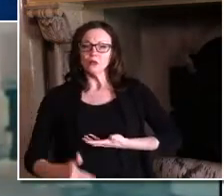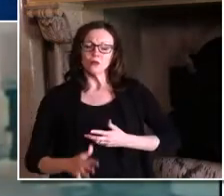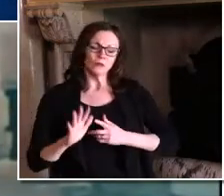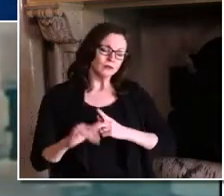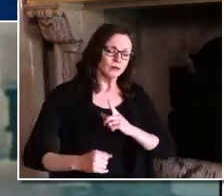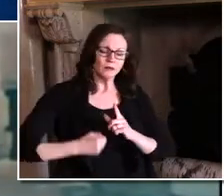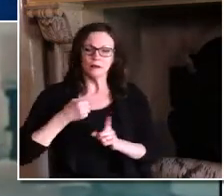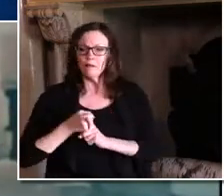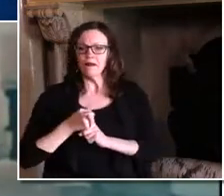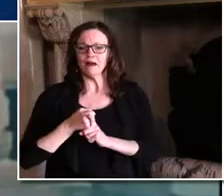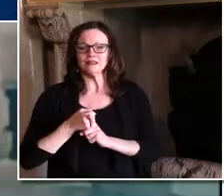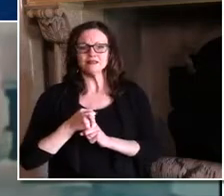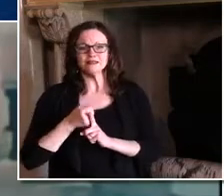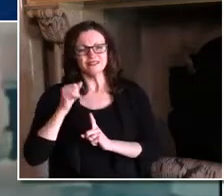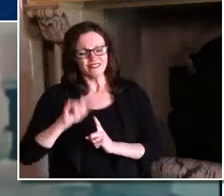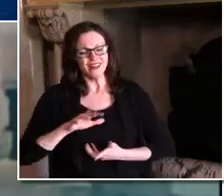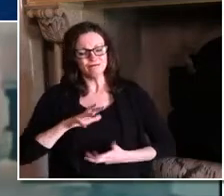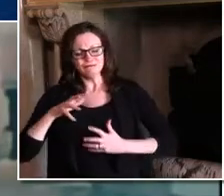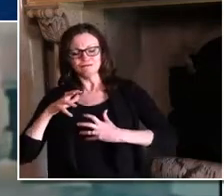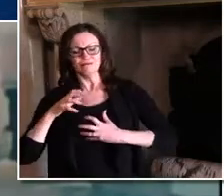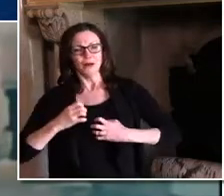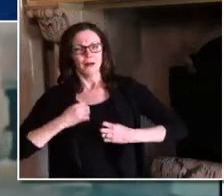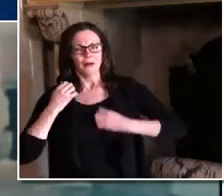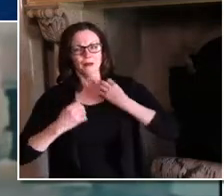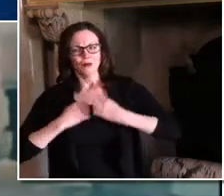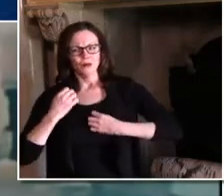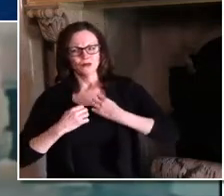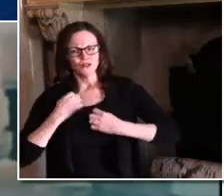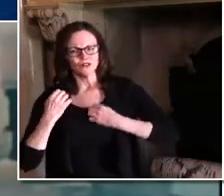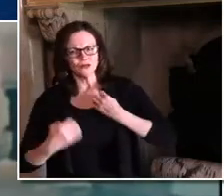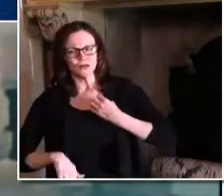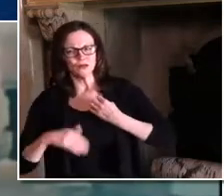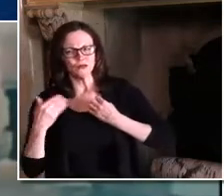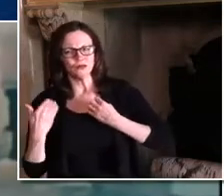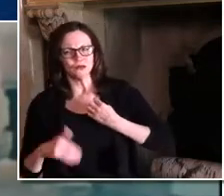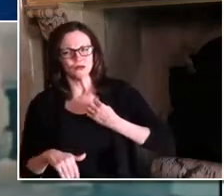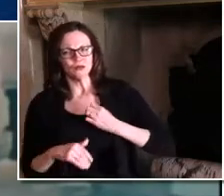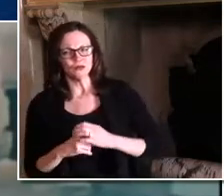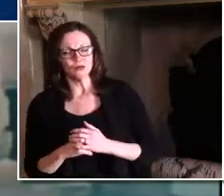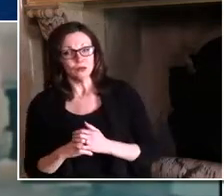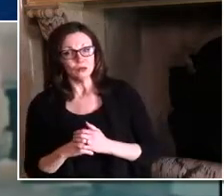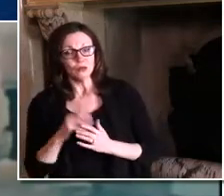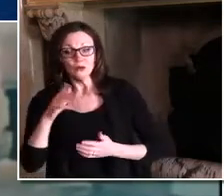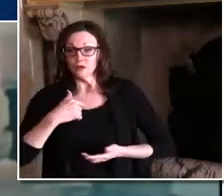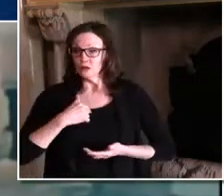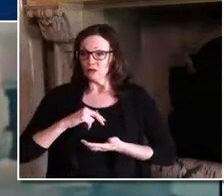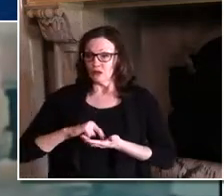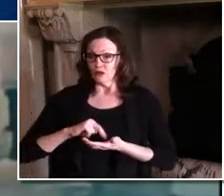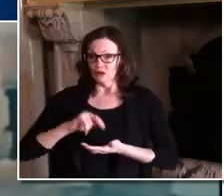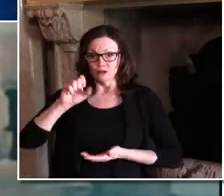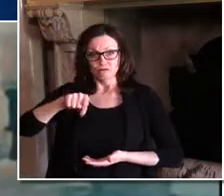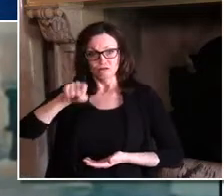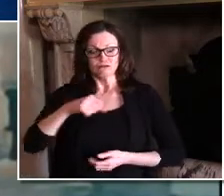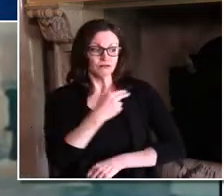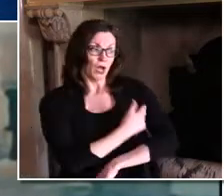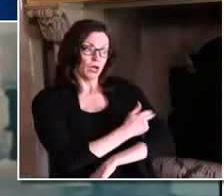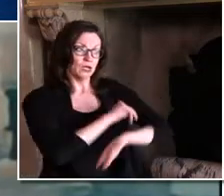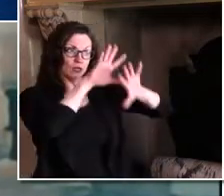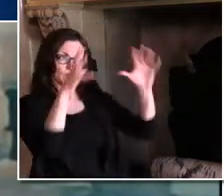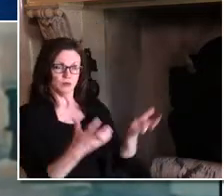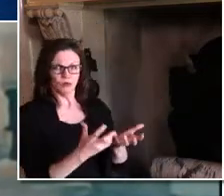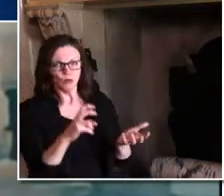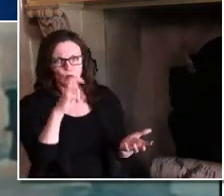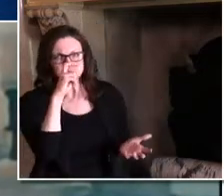we uphold all of the appropriate precautions in the hospital setting. But unfortunately, this picture is very